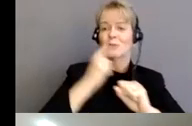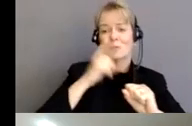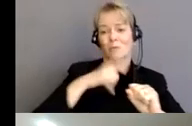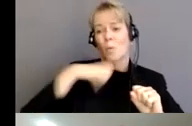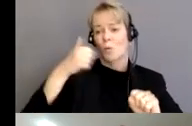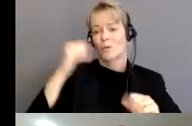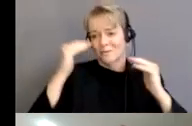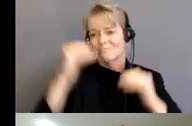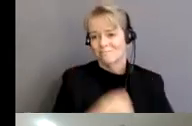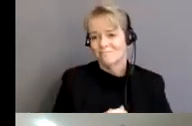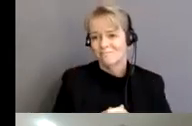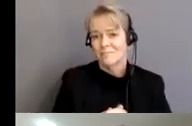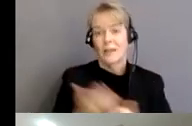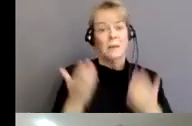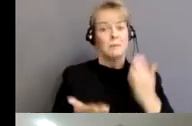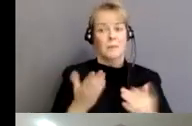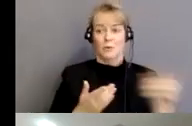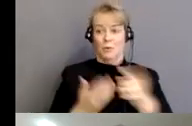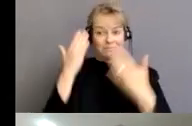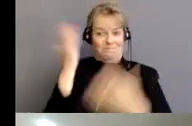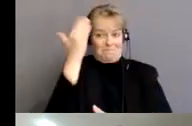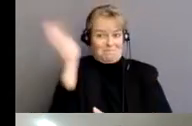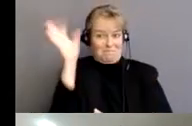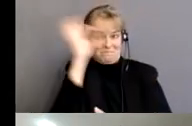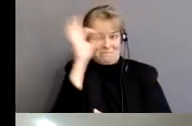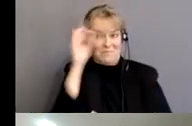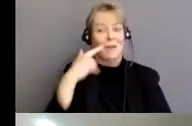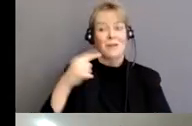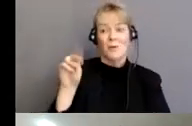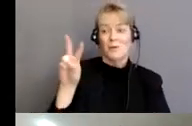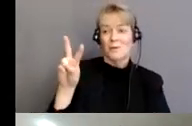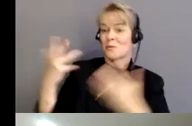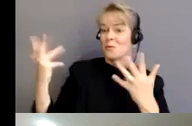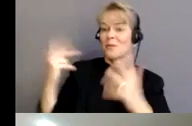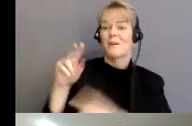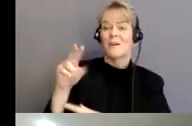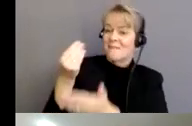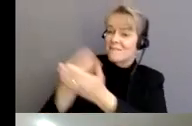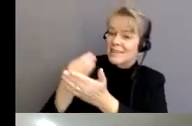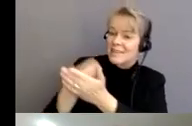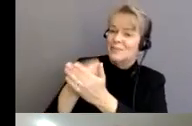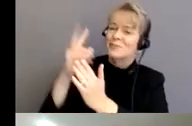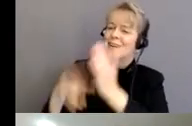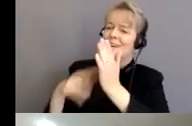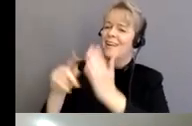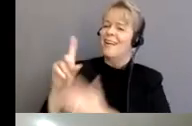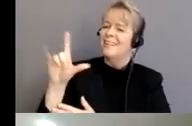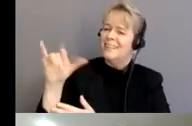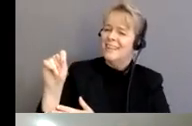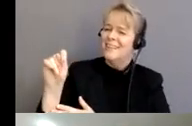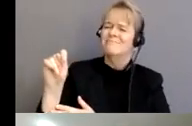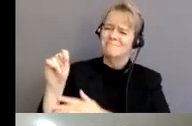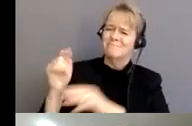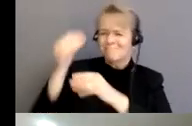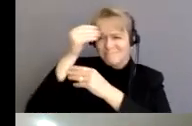So many people may not be familiar, but November is actually Financial Literacy Month. And we would encourage you to check out some of the resources and tools, not